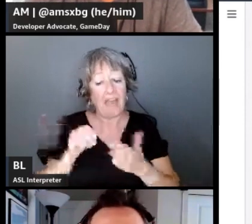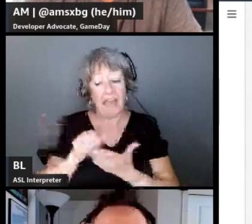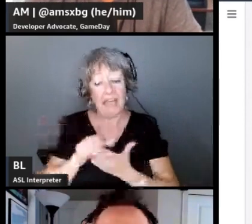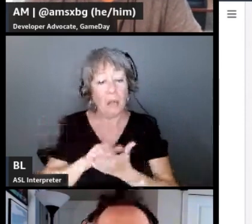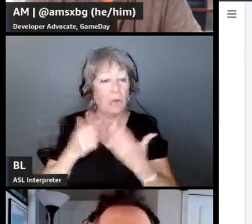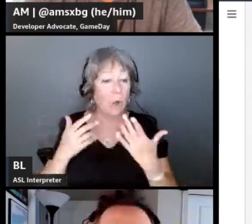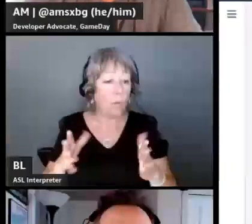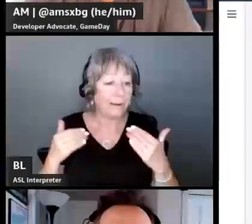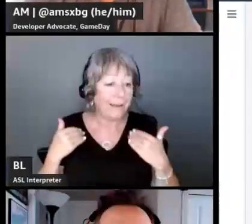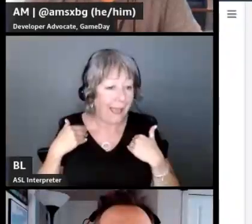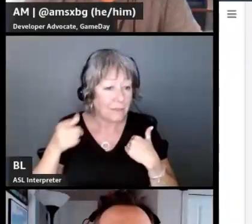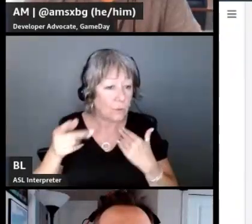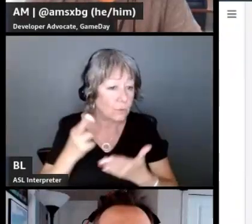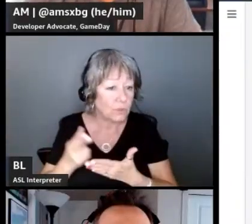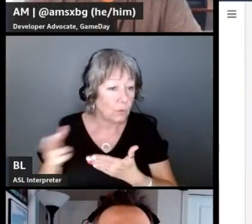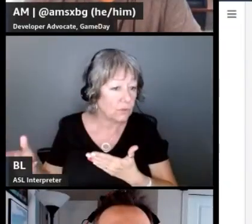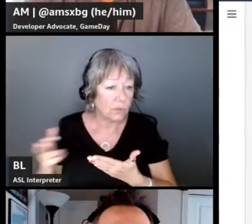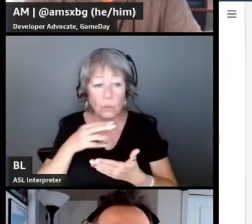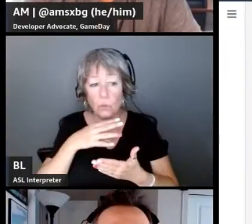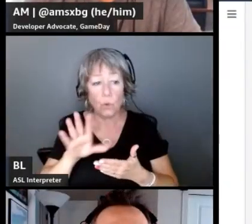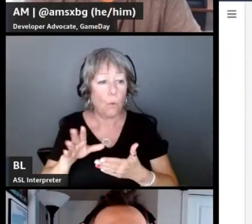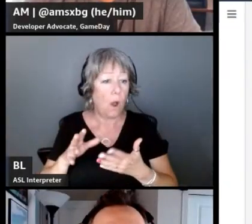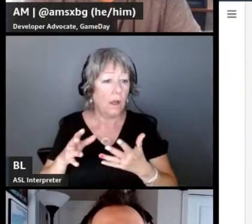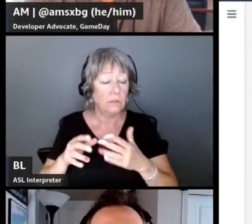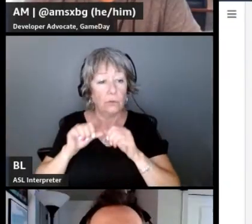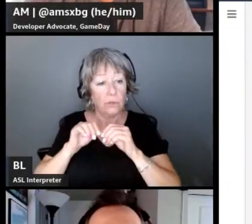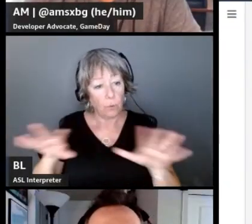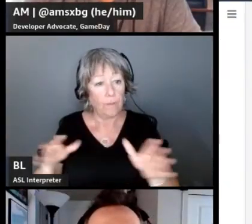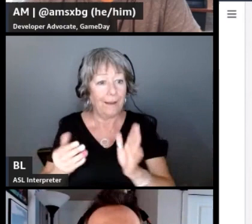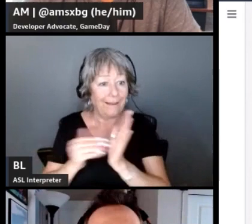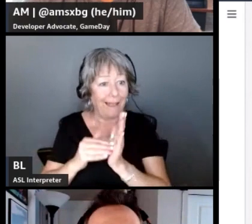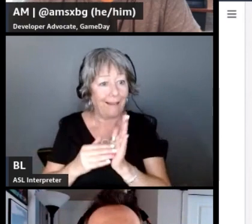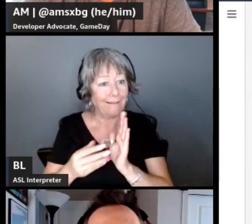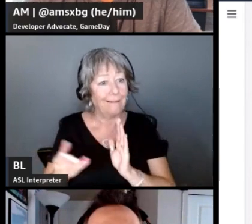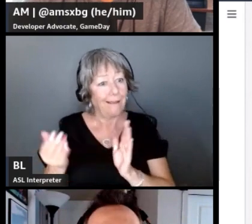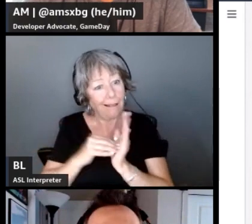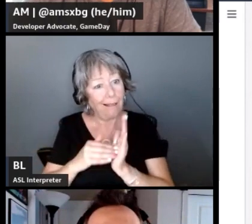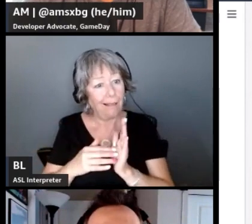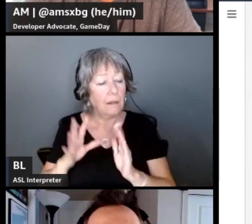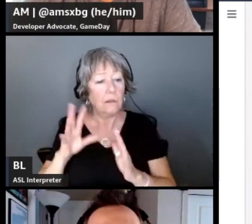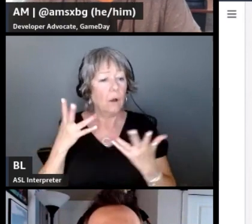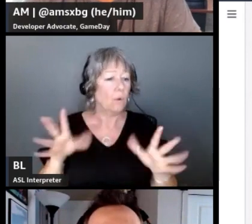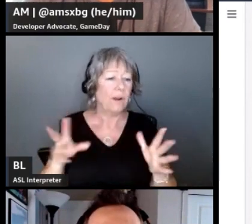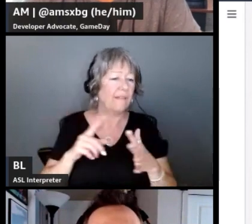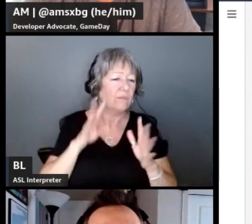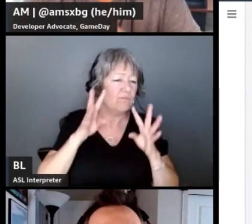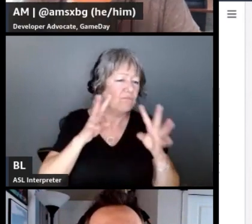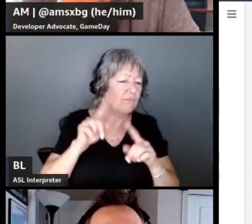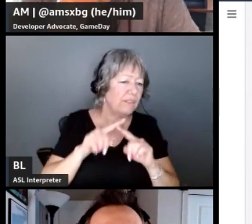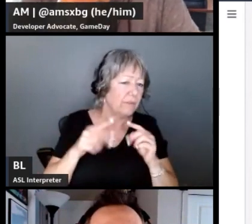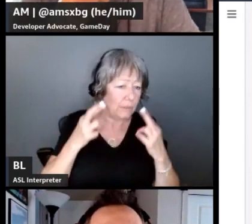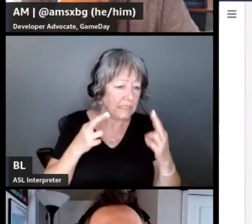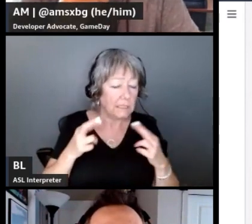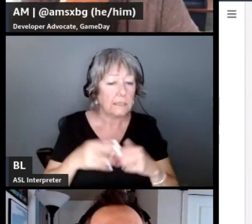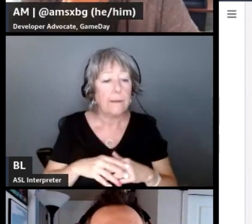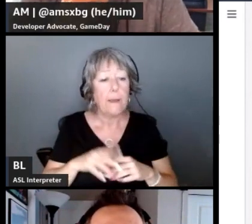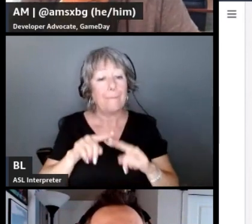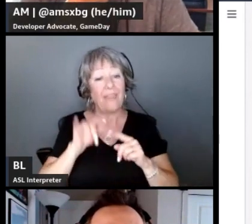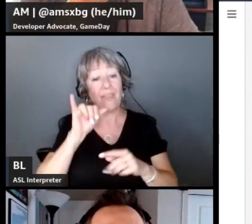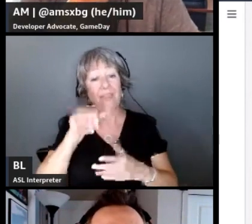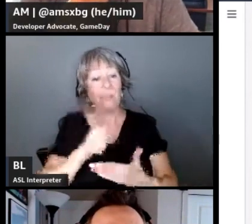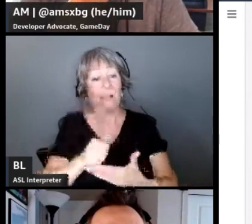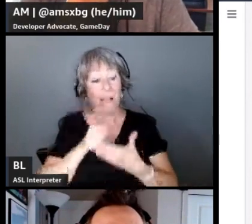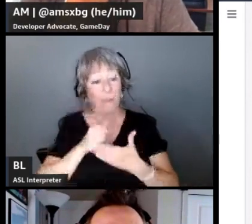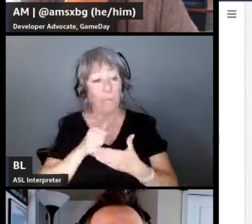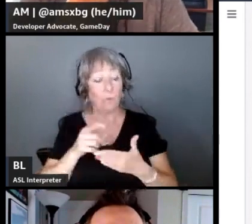these resources and you don't want to like retry a deployment and have that failure, right? The account filter type feature helps you do that, helps you to